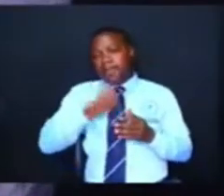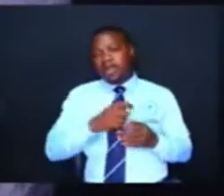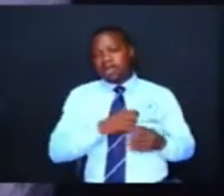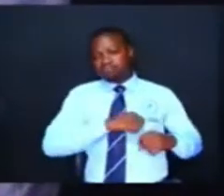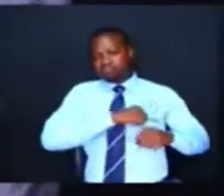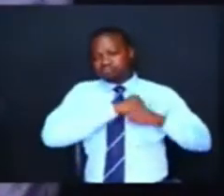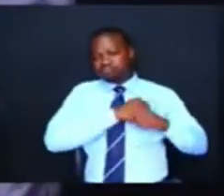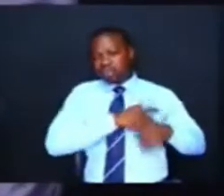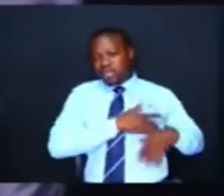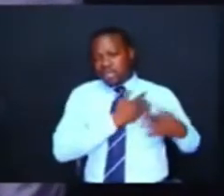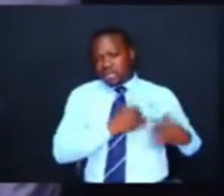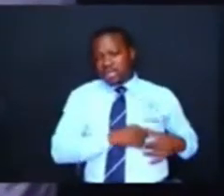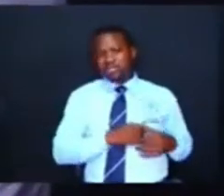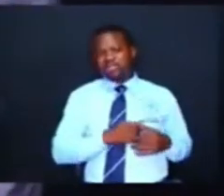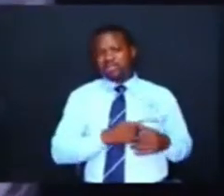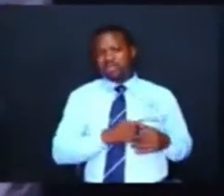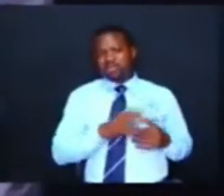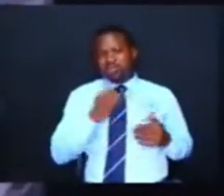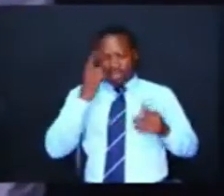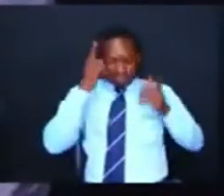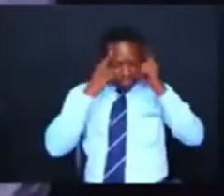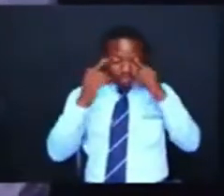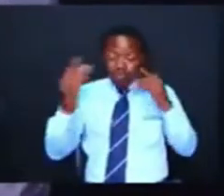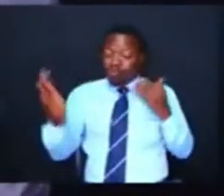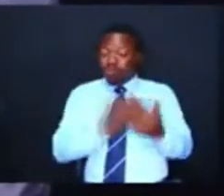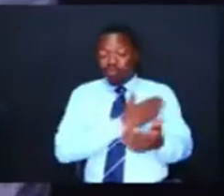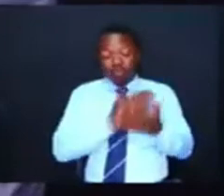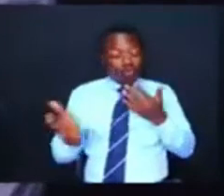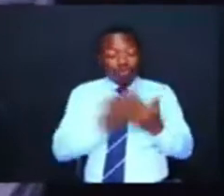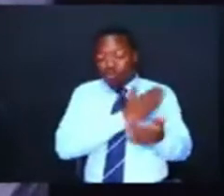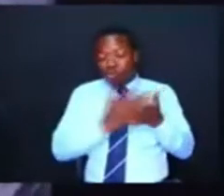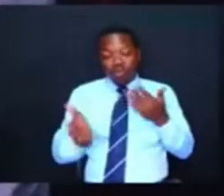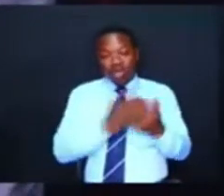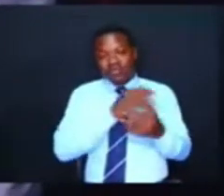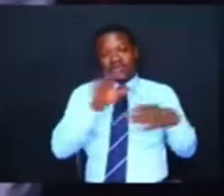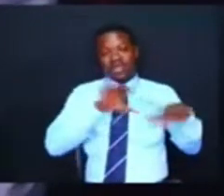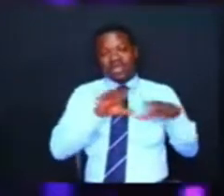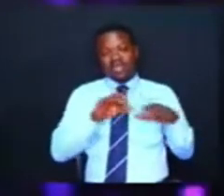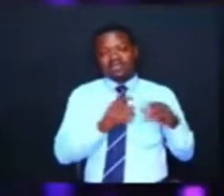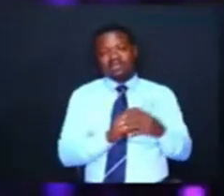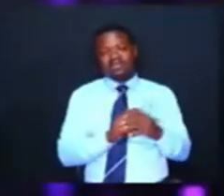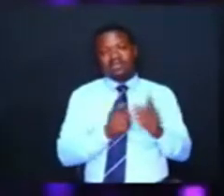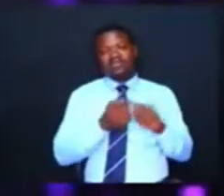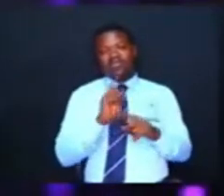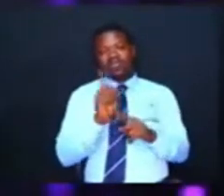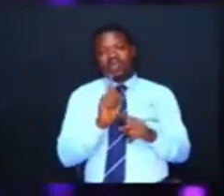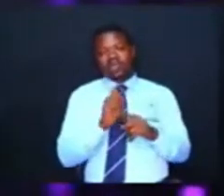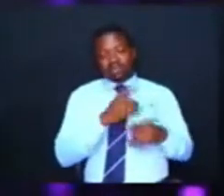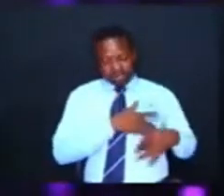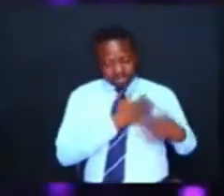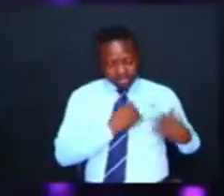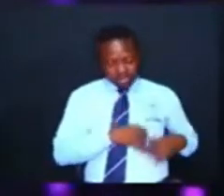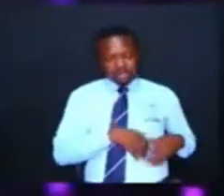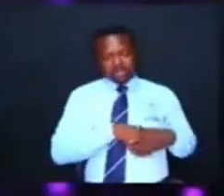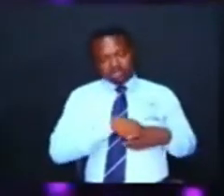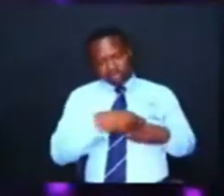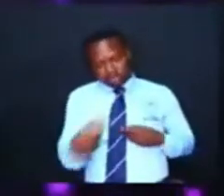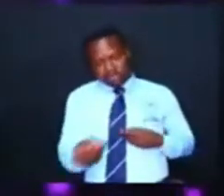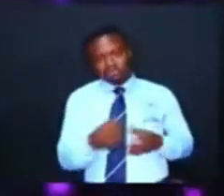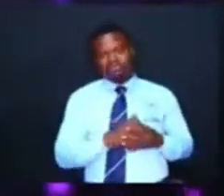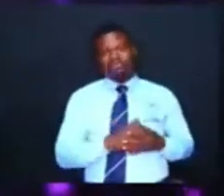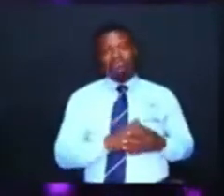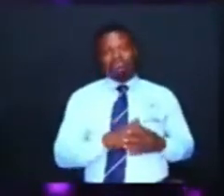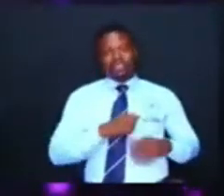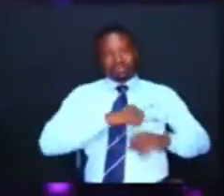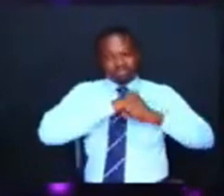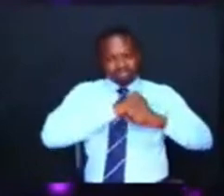anankwa free di free. Above all else, adi nyina echino, guard your heart. Kurawakuma, protect